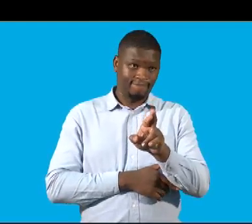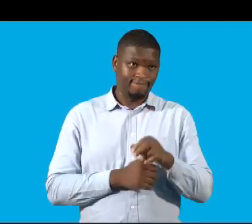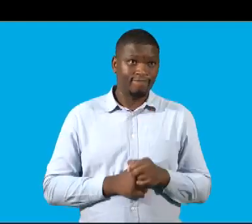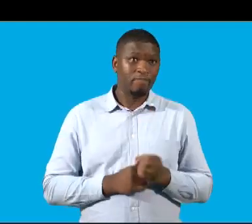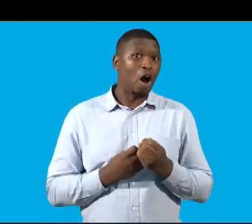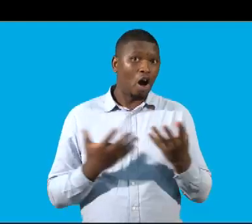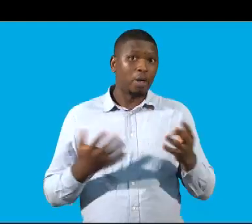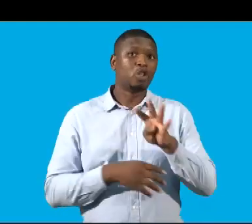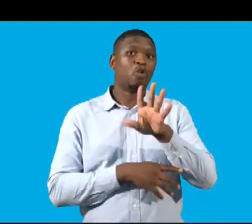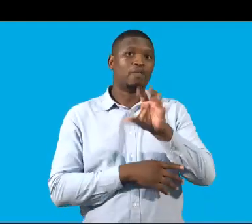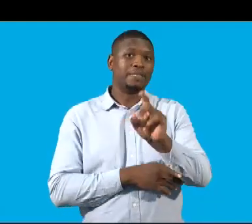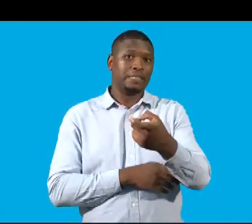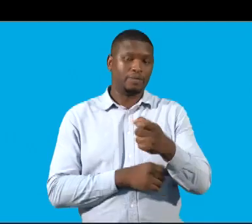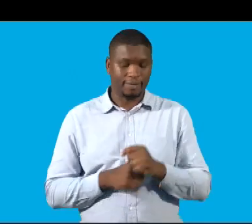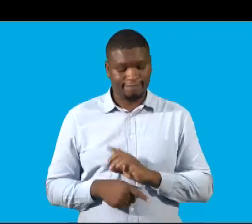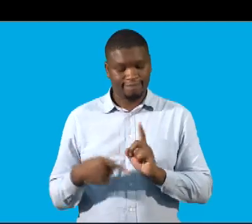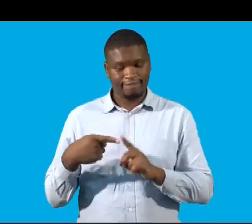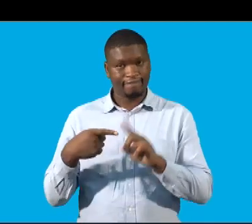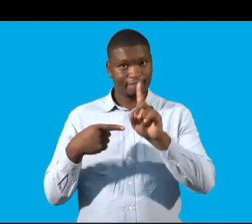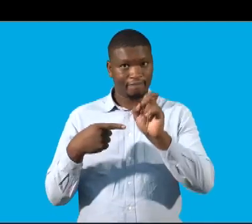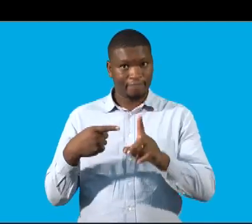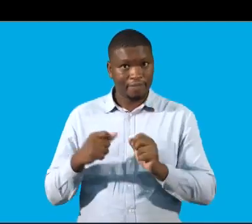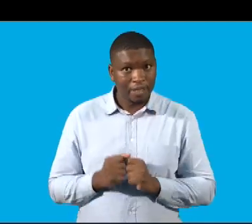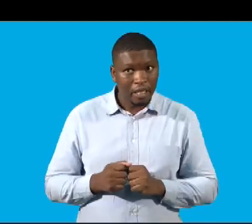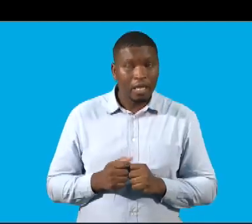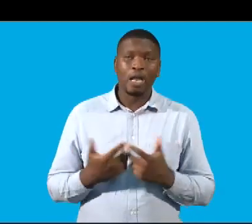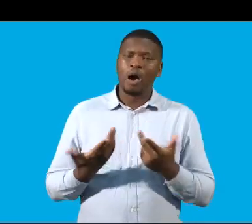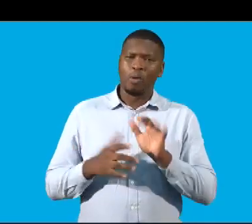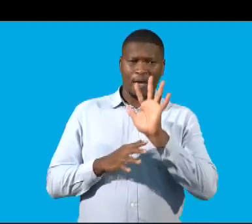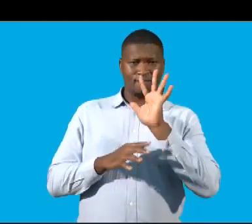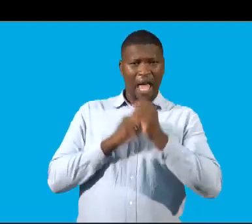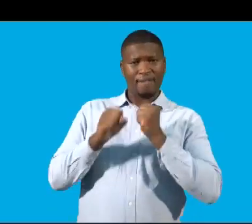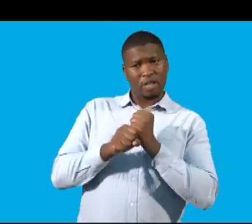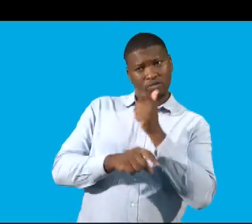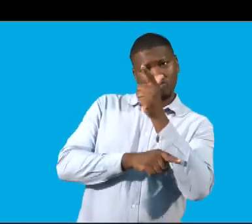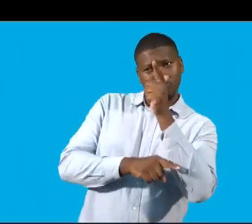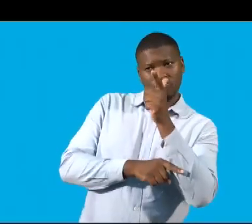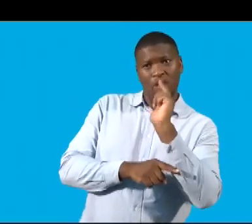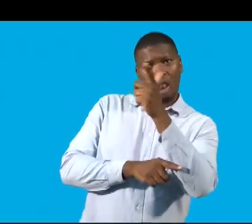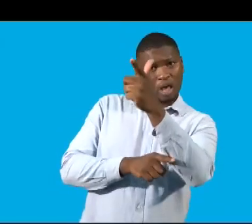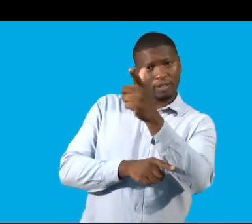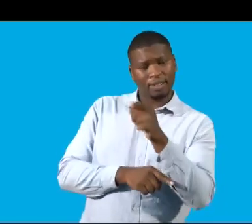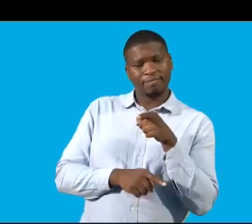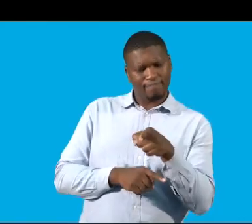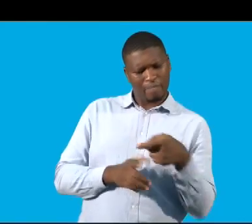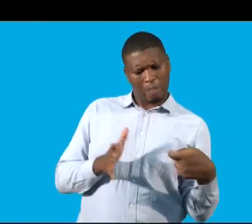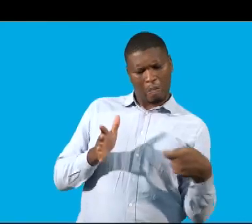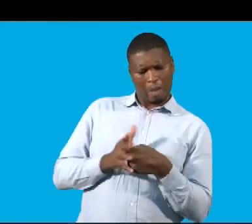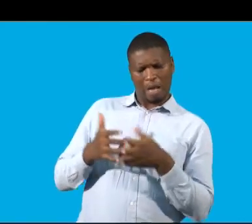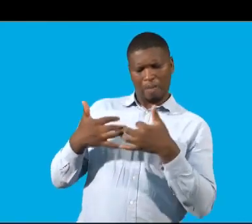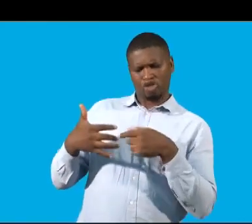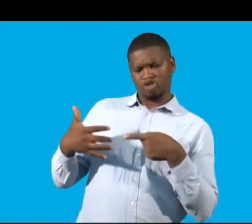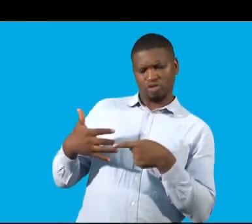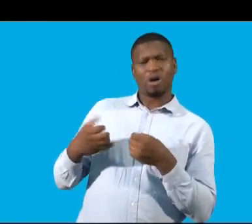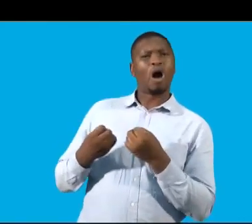rand. Now, the first question there says, how much will the tractor be worth in 5 years' time if